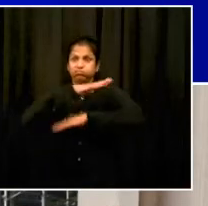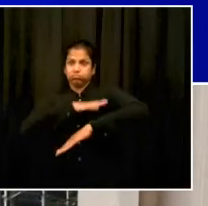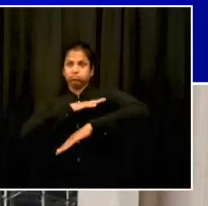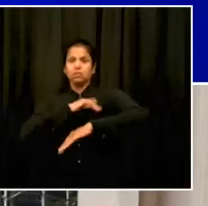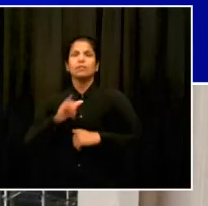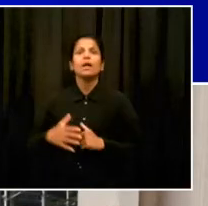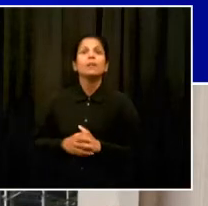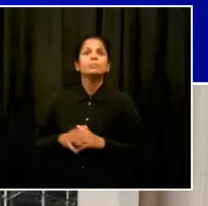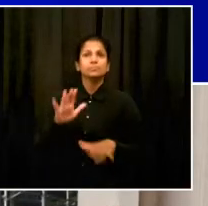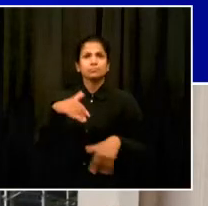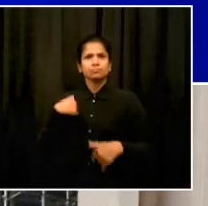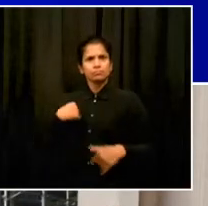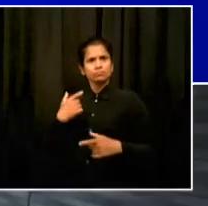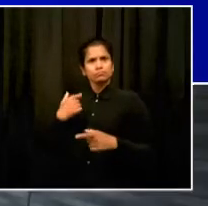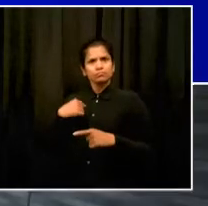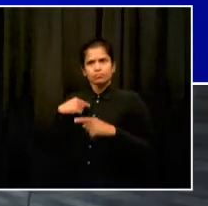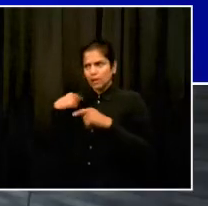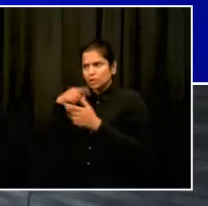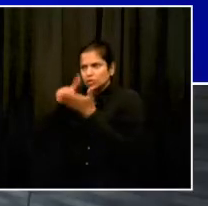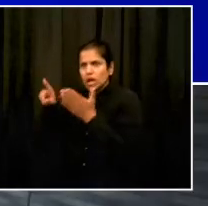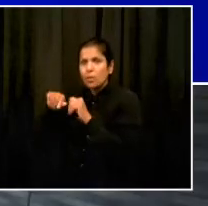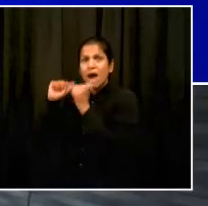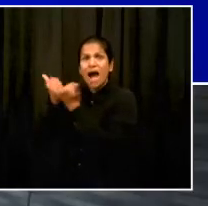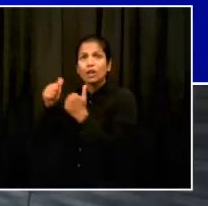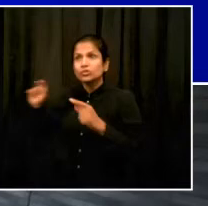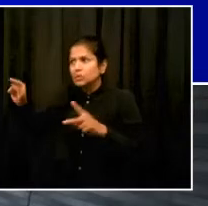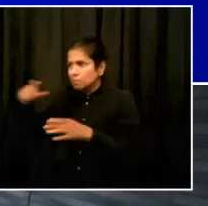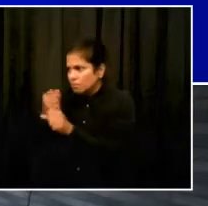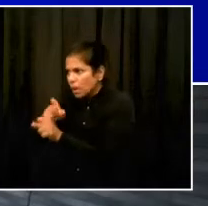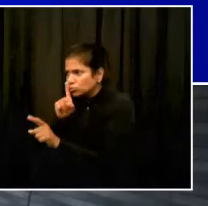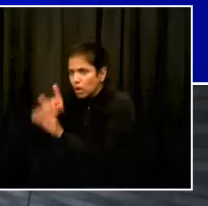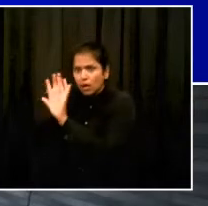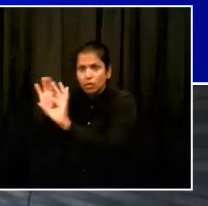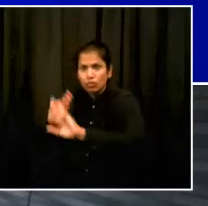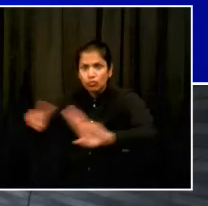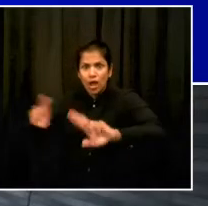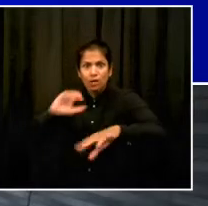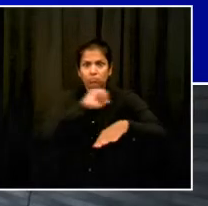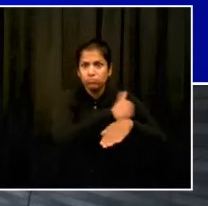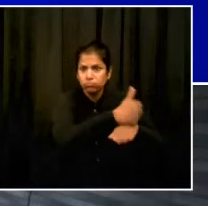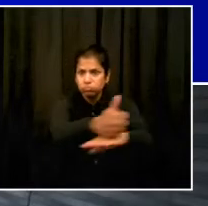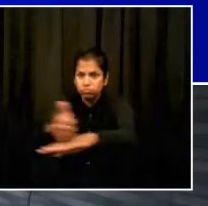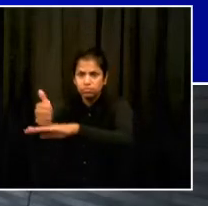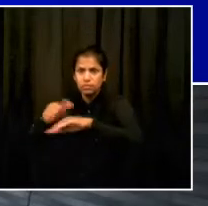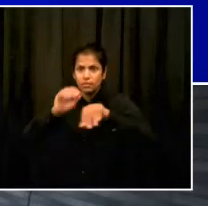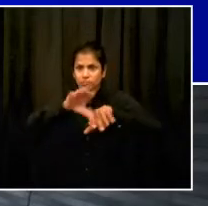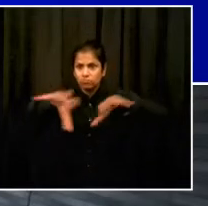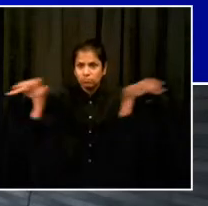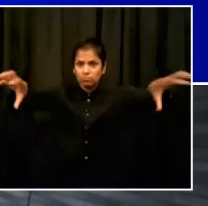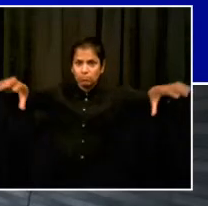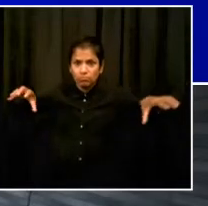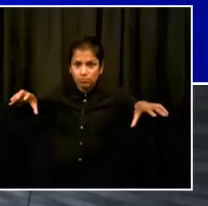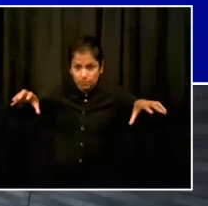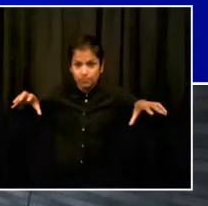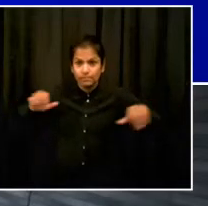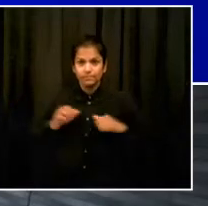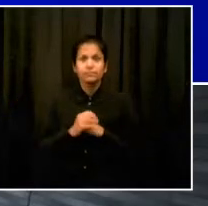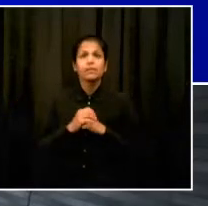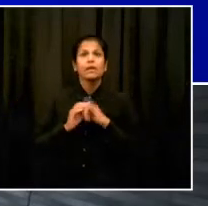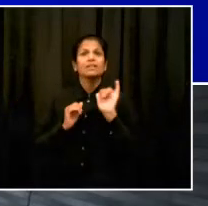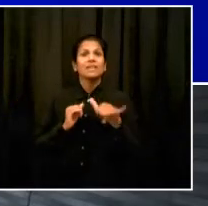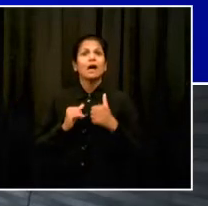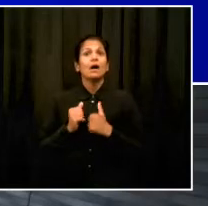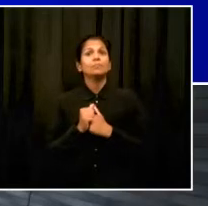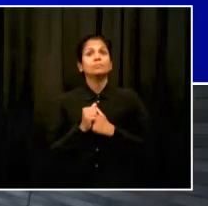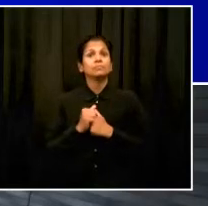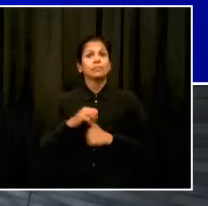getting this set of barriers ready. I want you to hear from our Emergency Management Commissioner about the immediate work being done